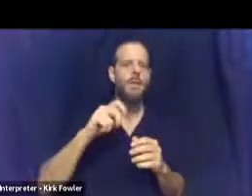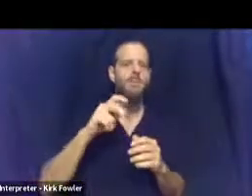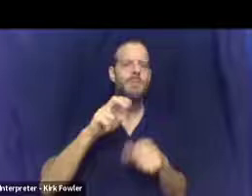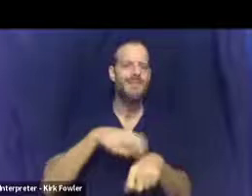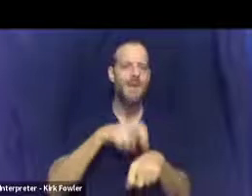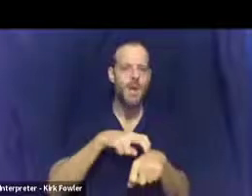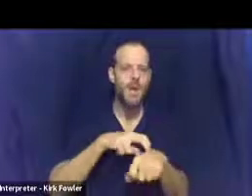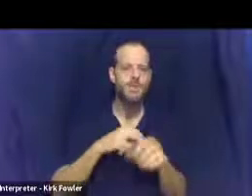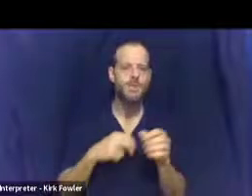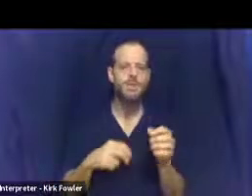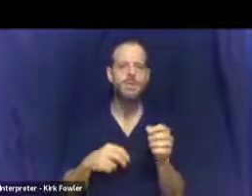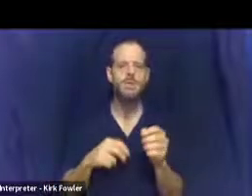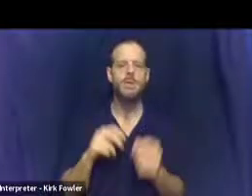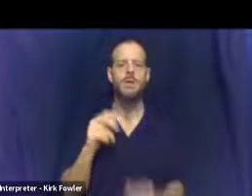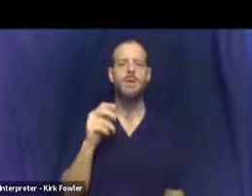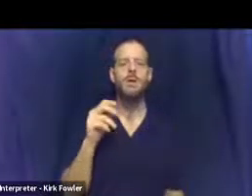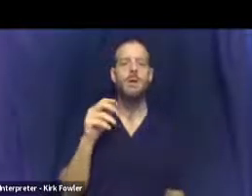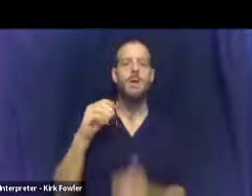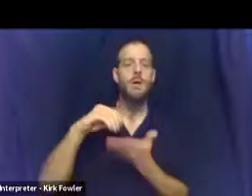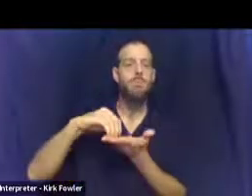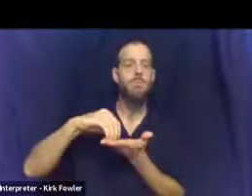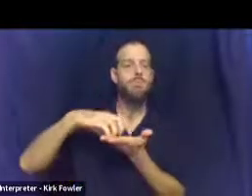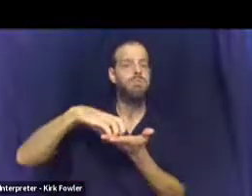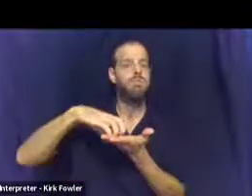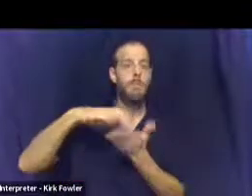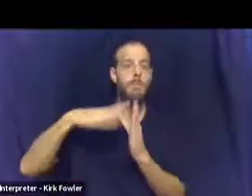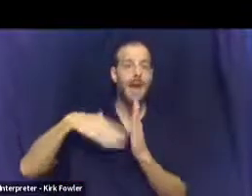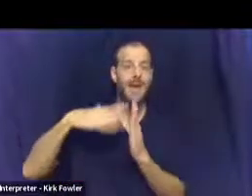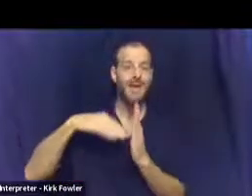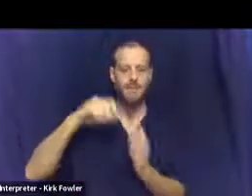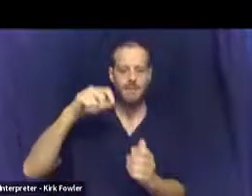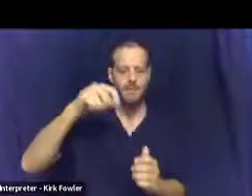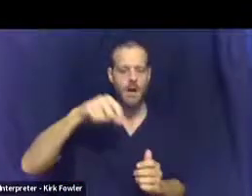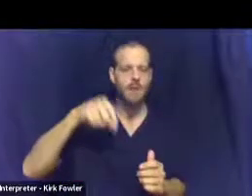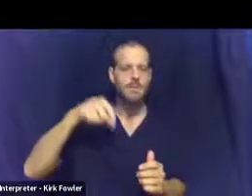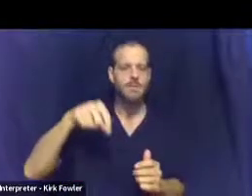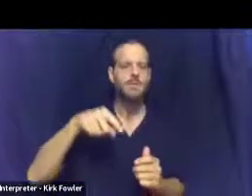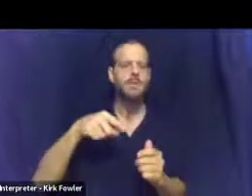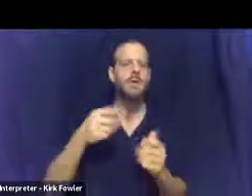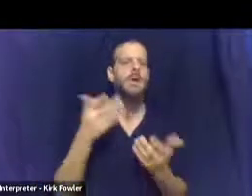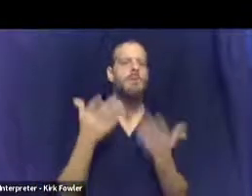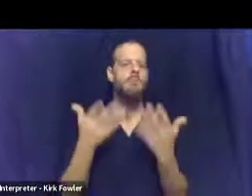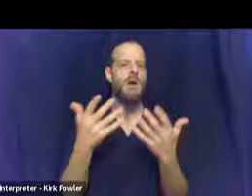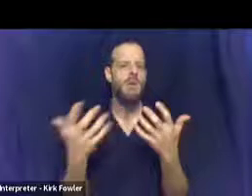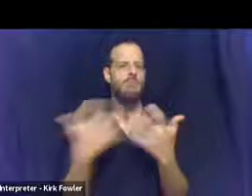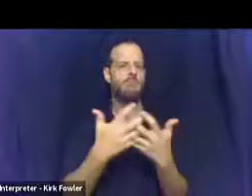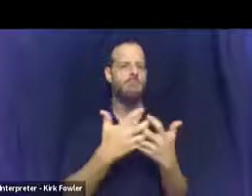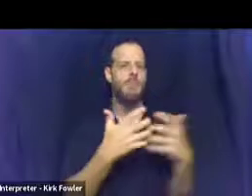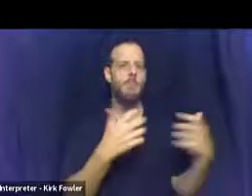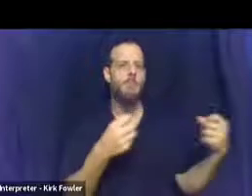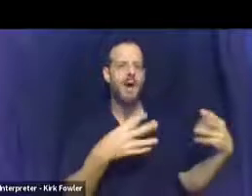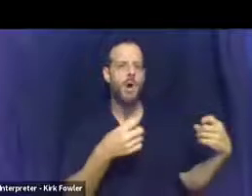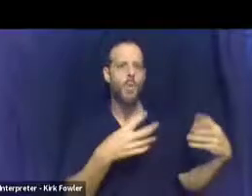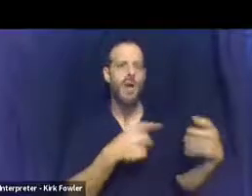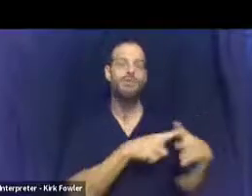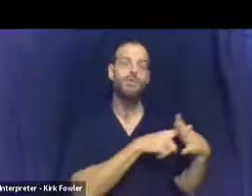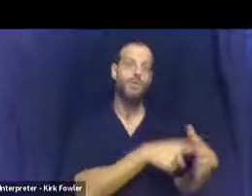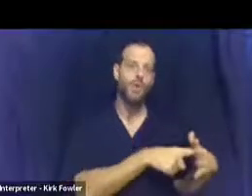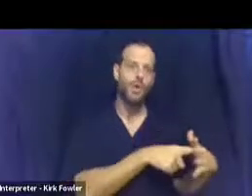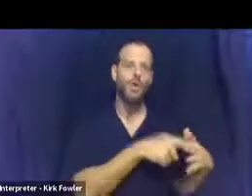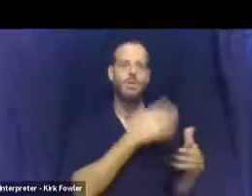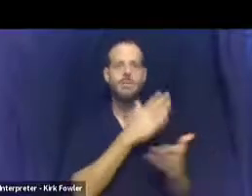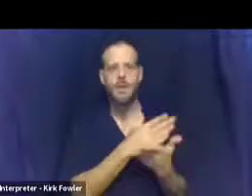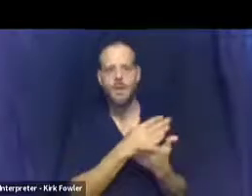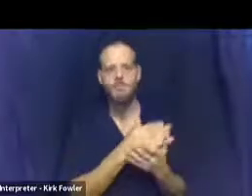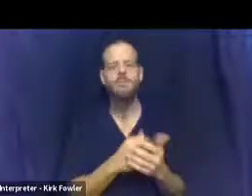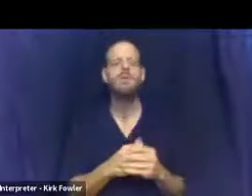paint dots are probably they match up with the microwave indicators for start and stop. So we have the top of a jar for